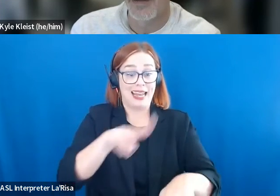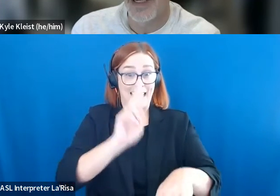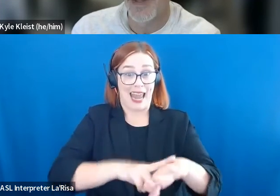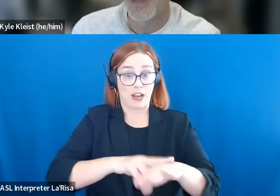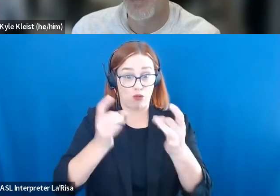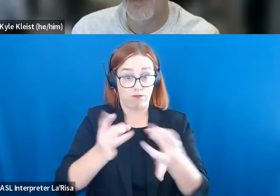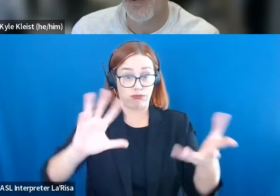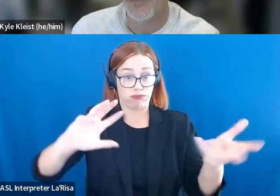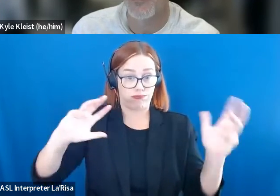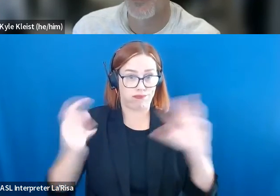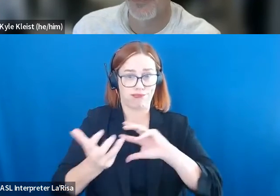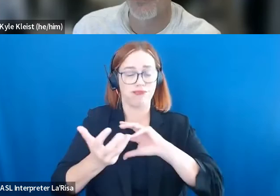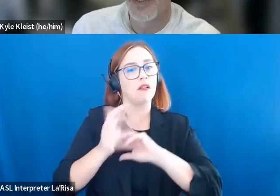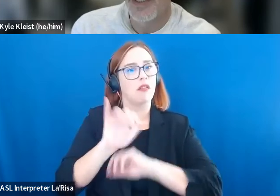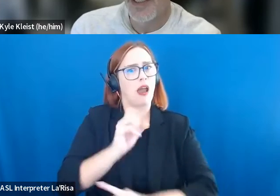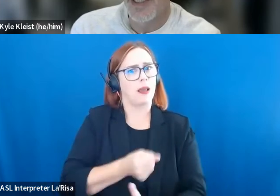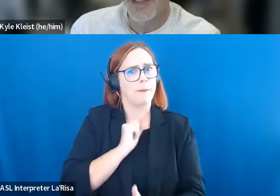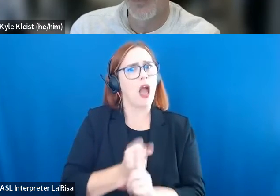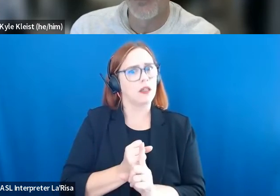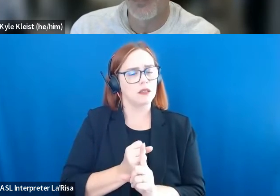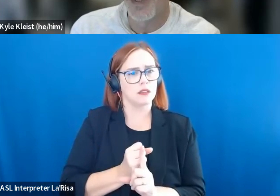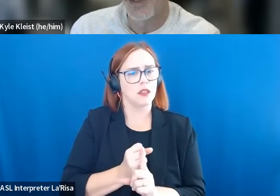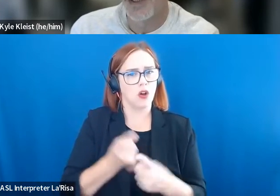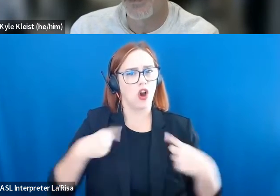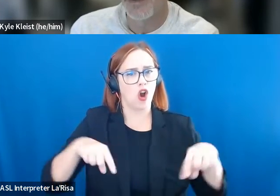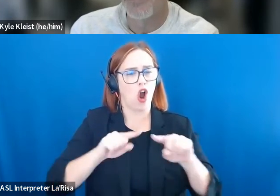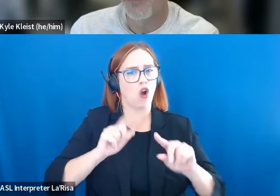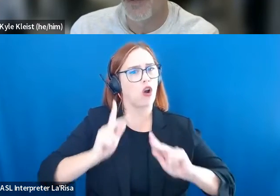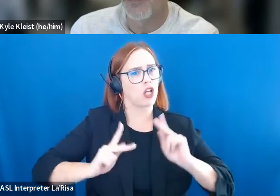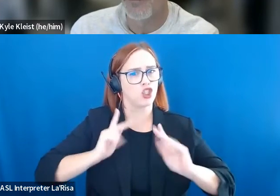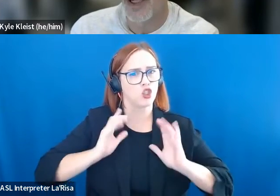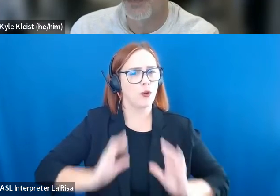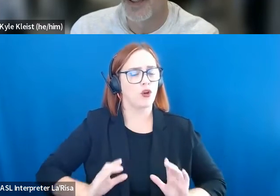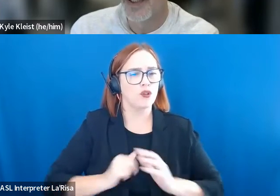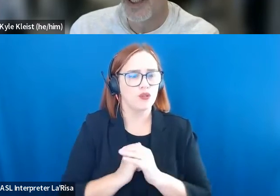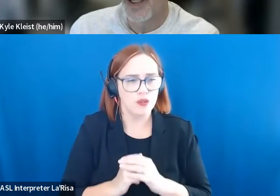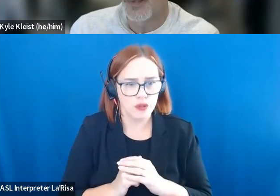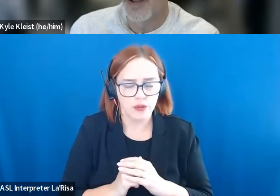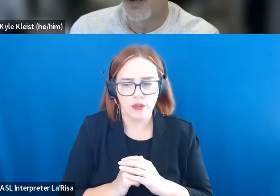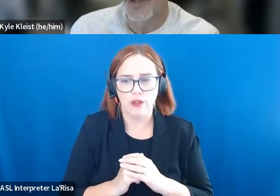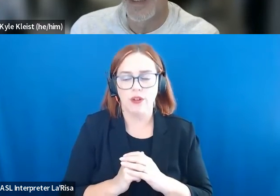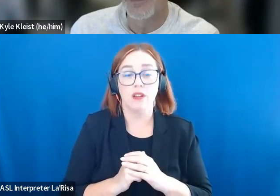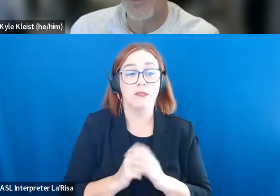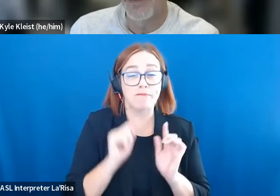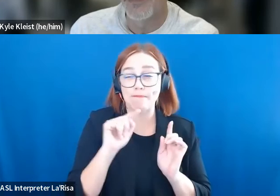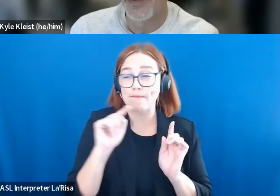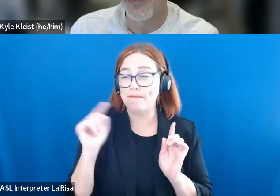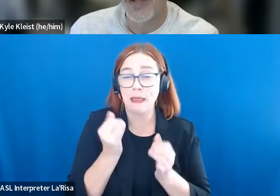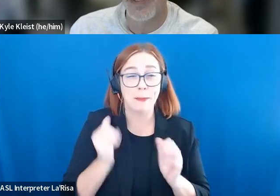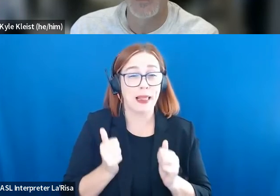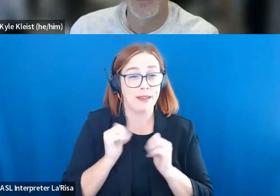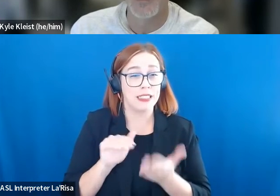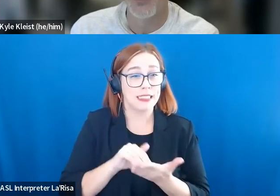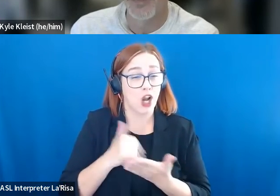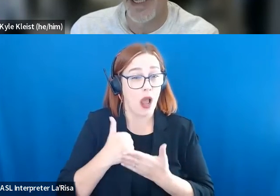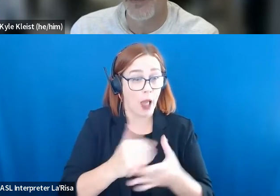and how that impacts our consumers. And I know so many independent living centers have helped around coordinating volunteers.